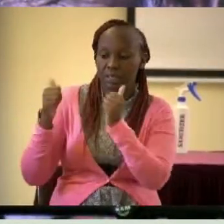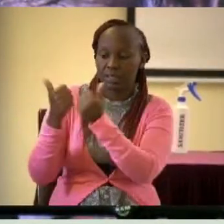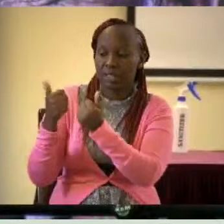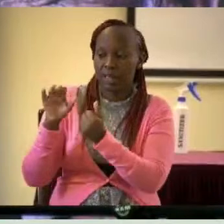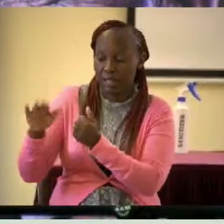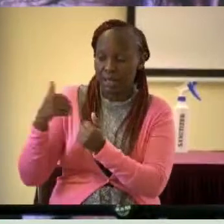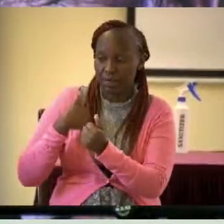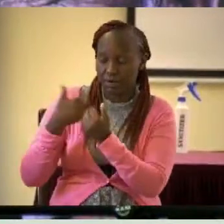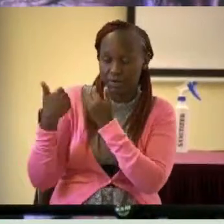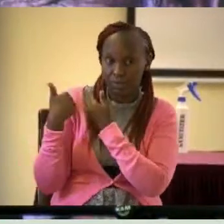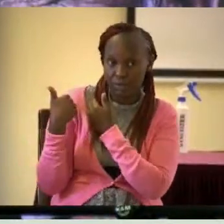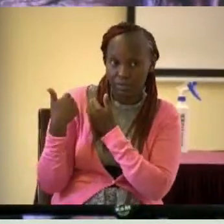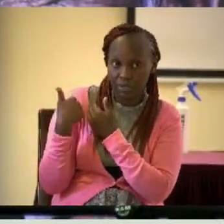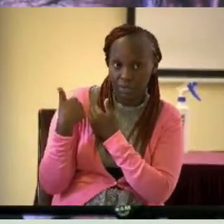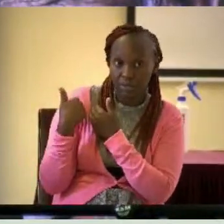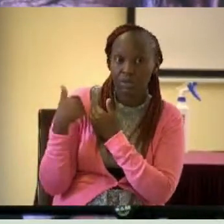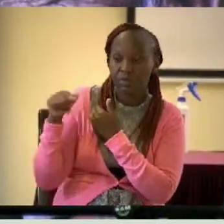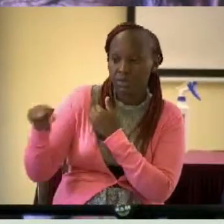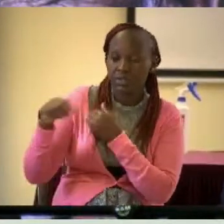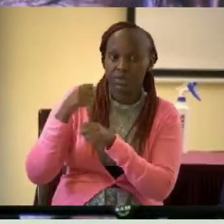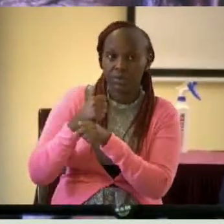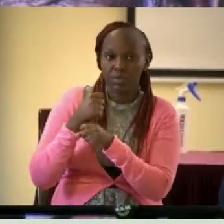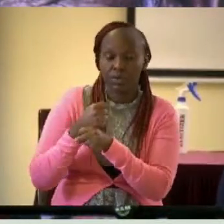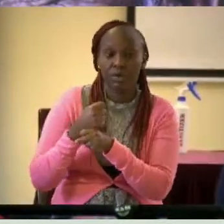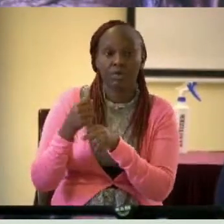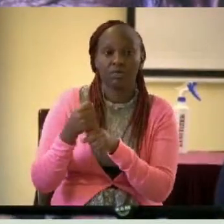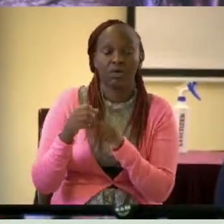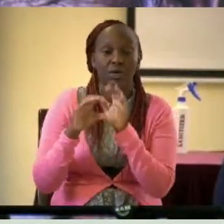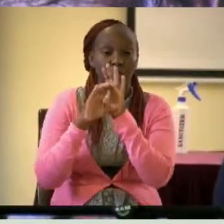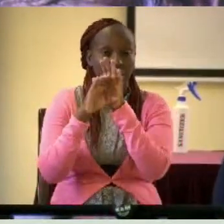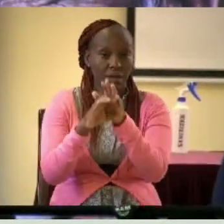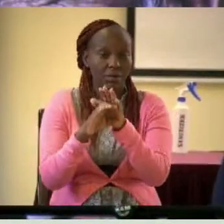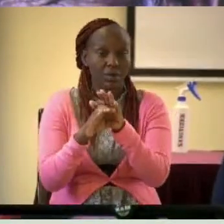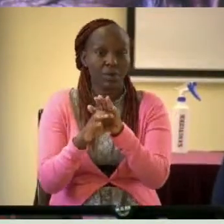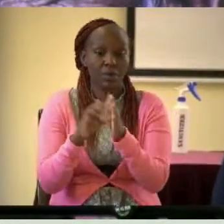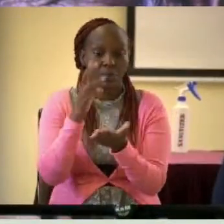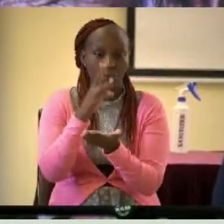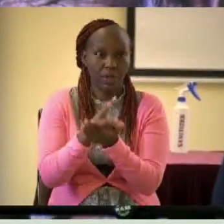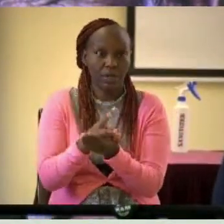mandate on this work, like the Witness